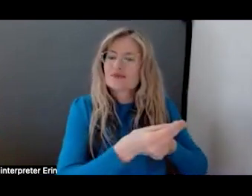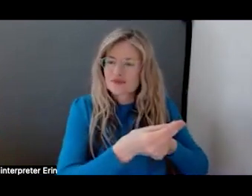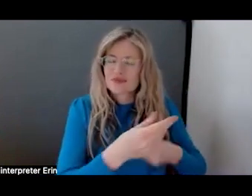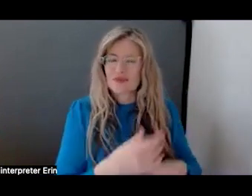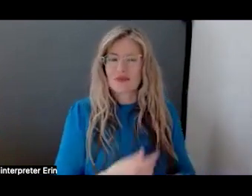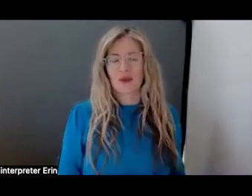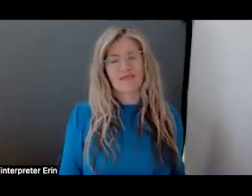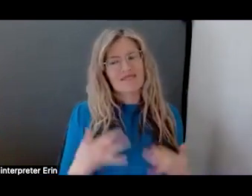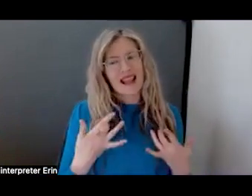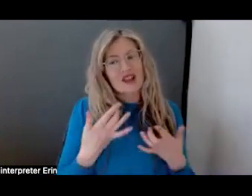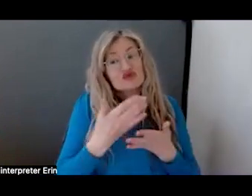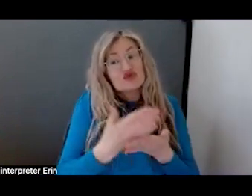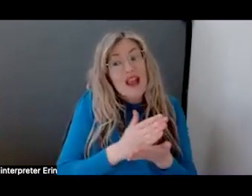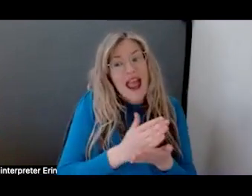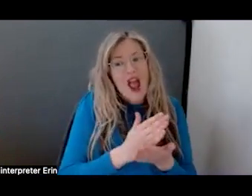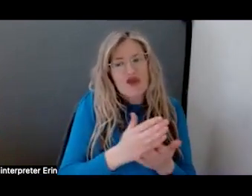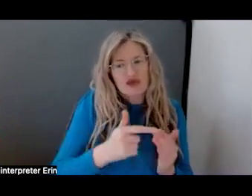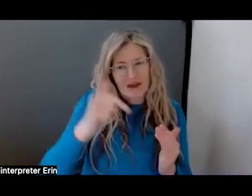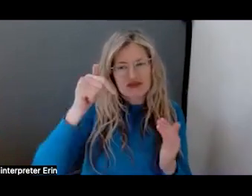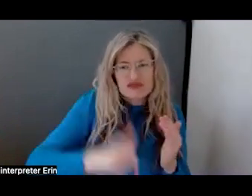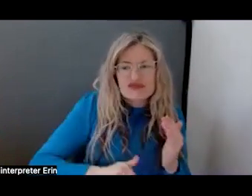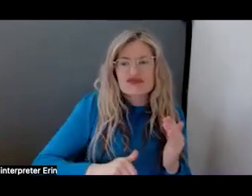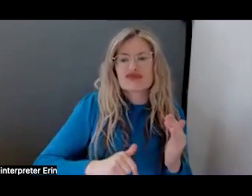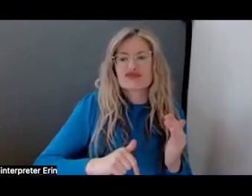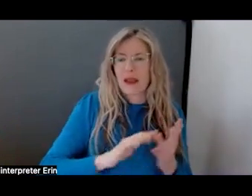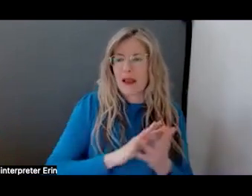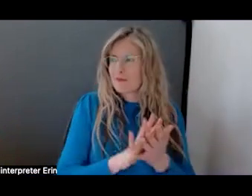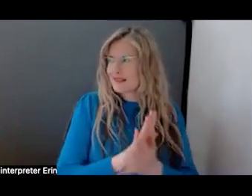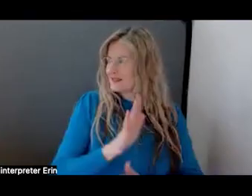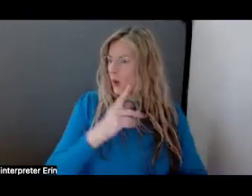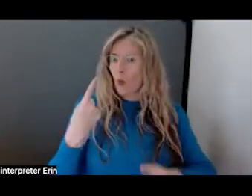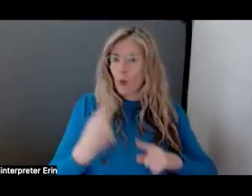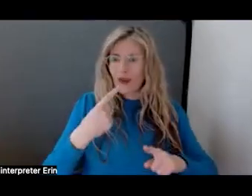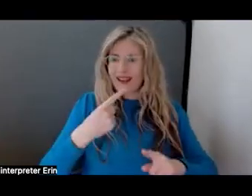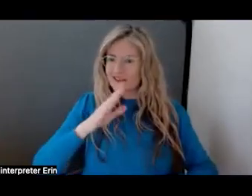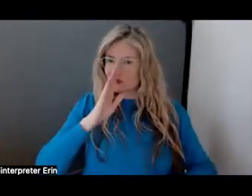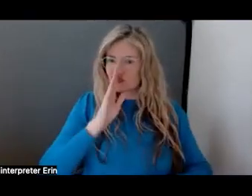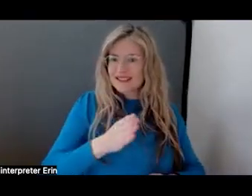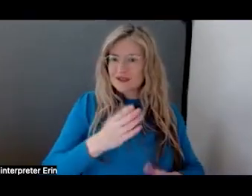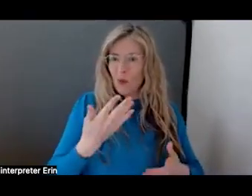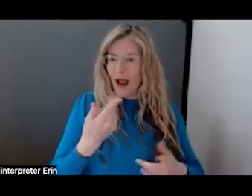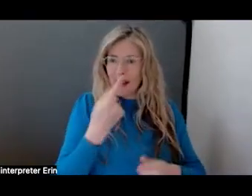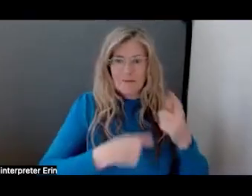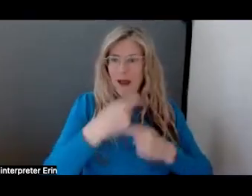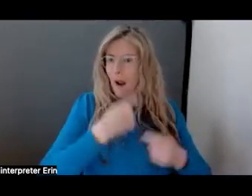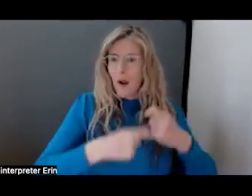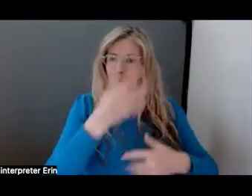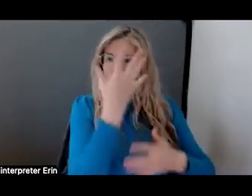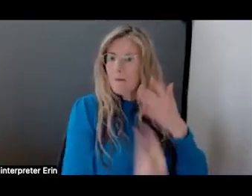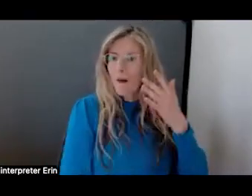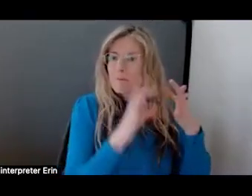has made it possible for us to immediately delve into a very deep,